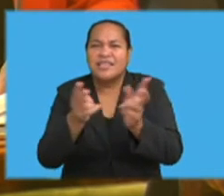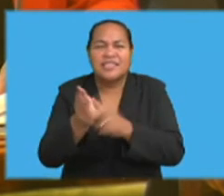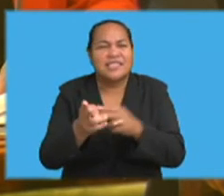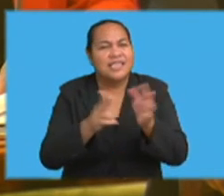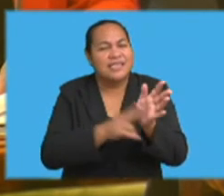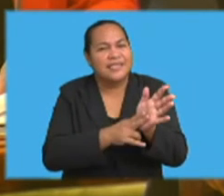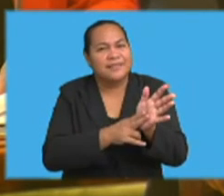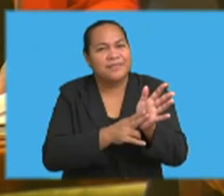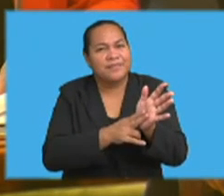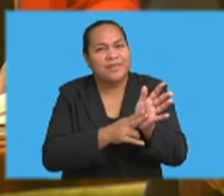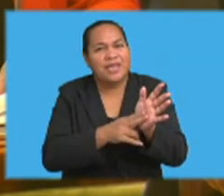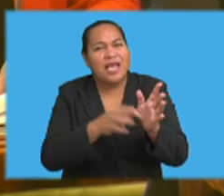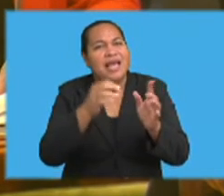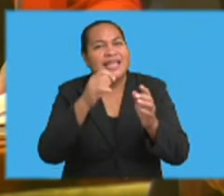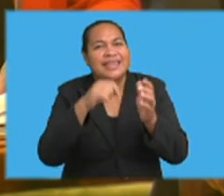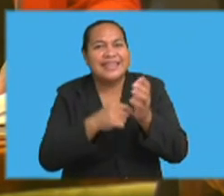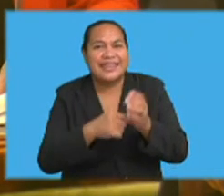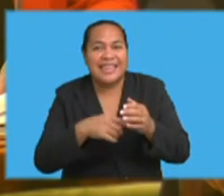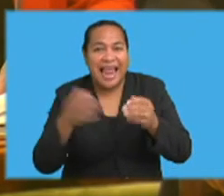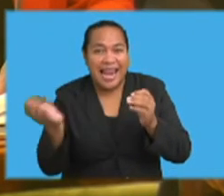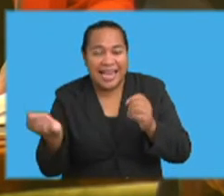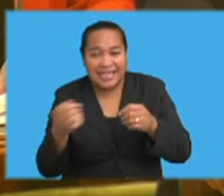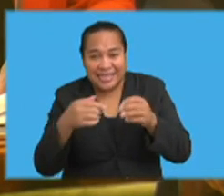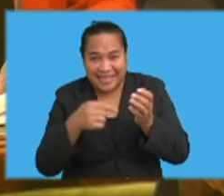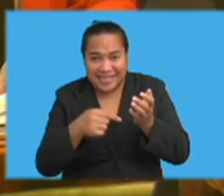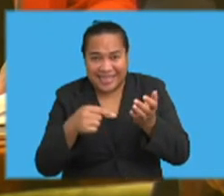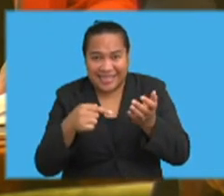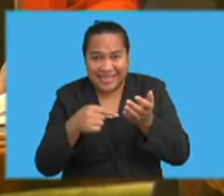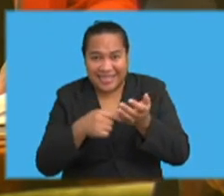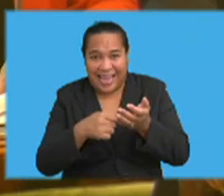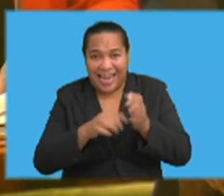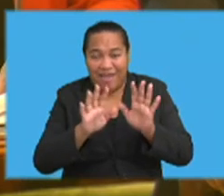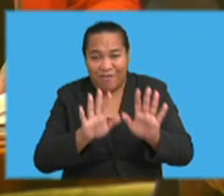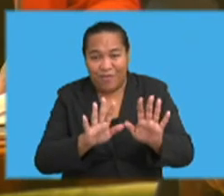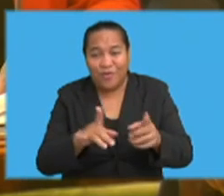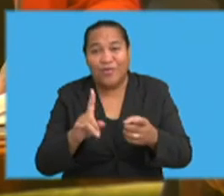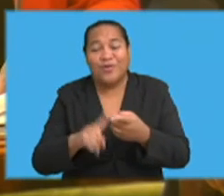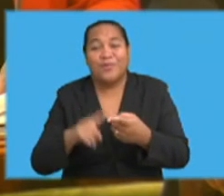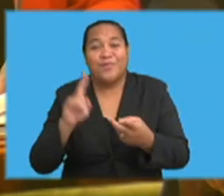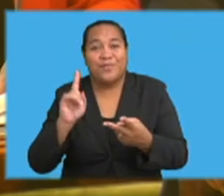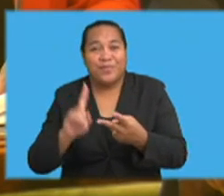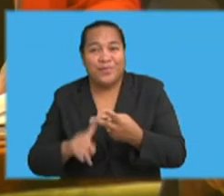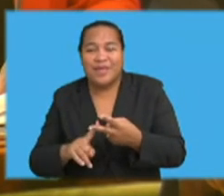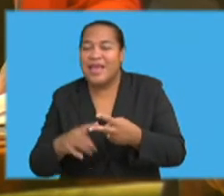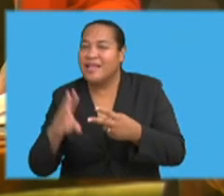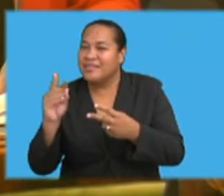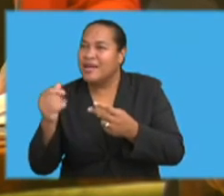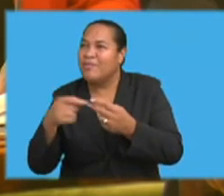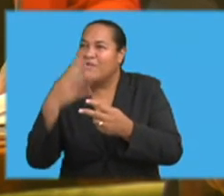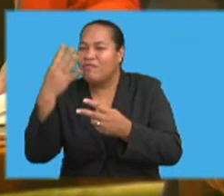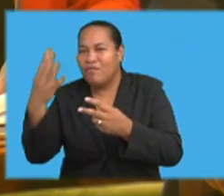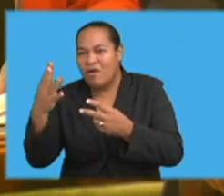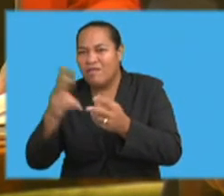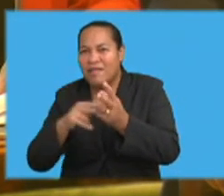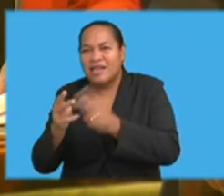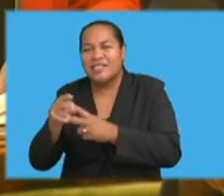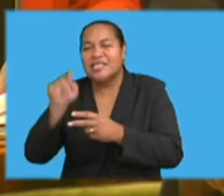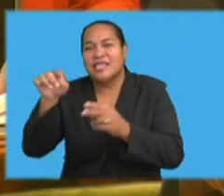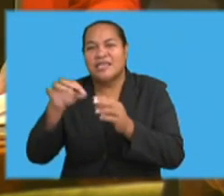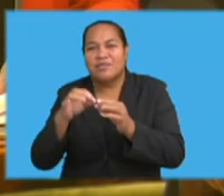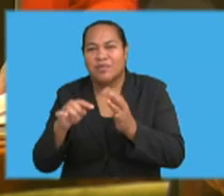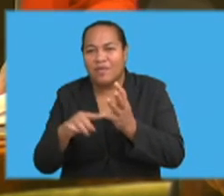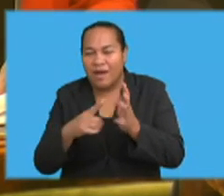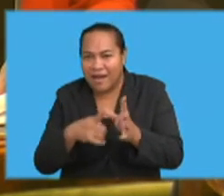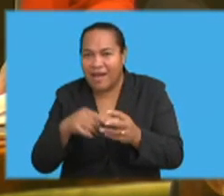Kamba Peninsula, Tailevu, 4 villages in Kumbalau, Bua, named Navatu, Nasaisai-Bua,